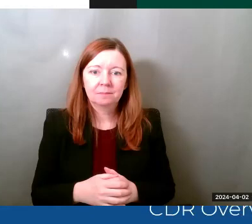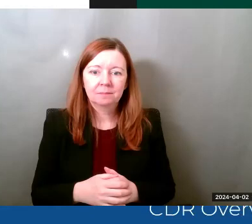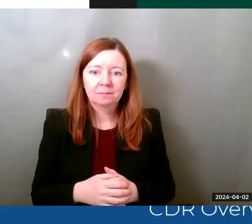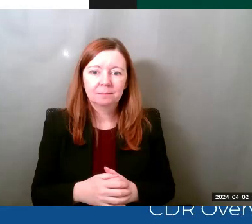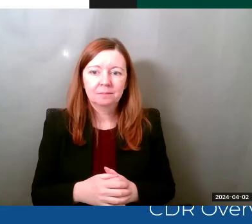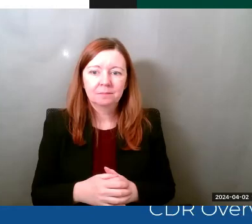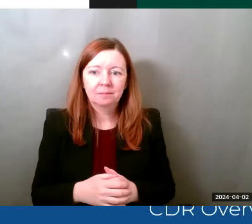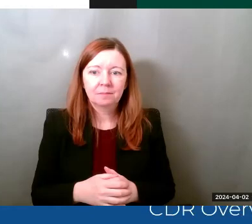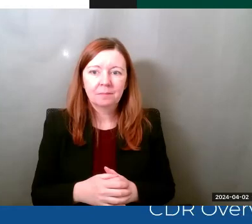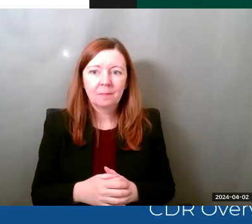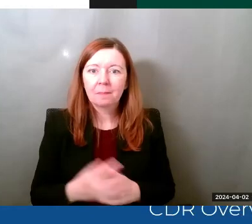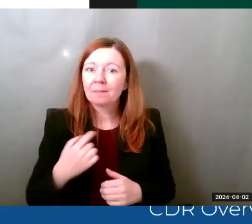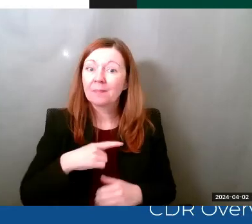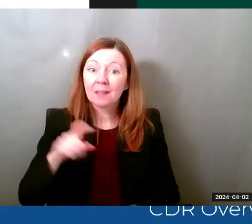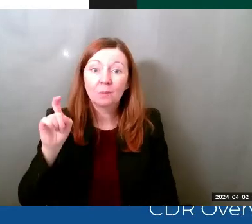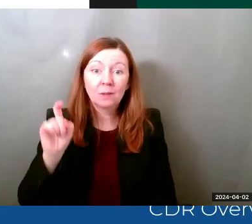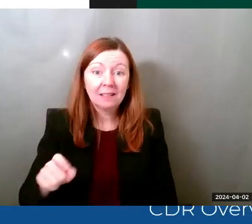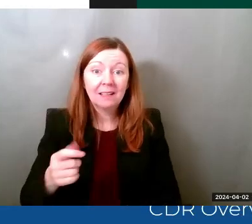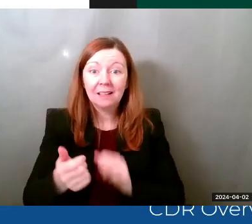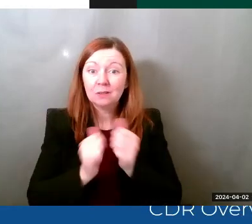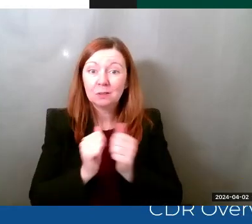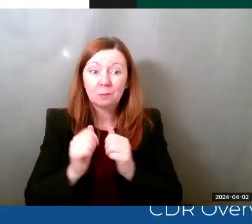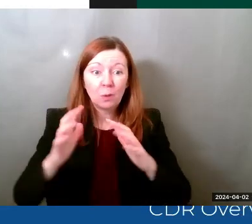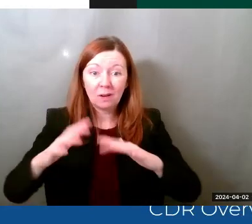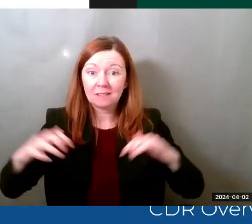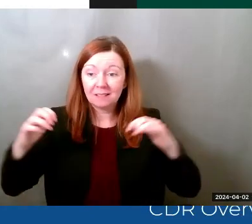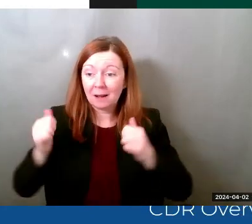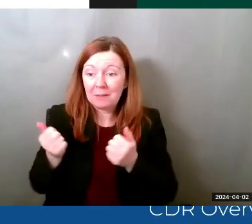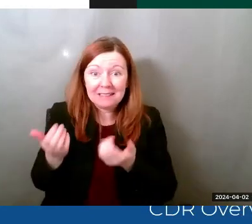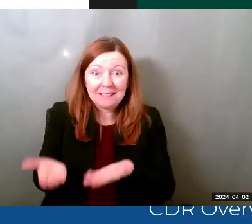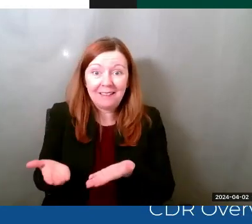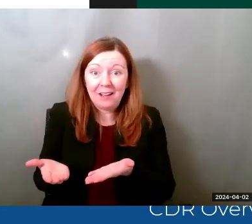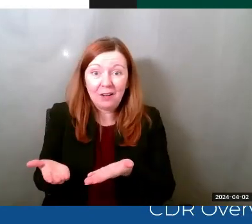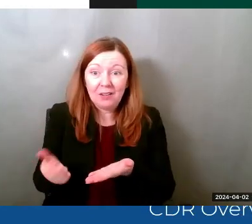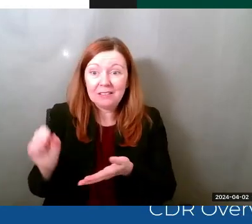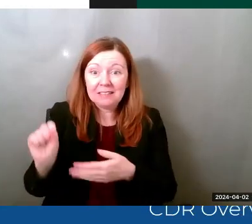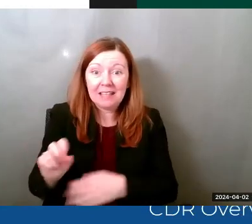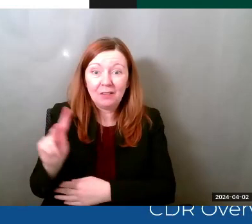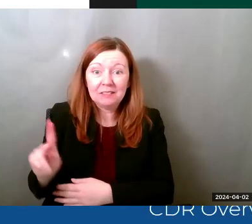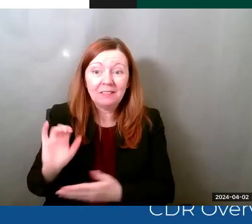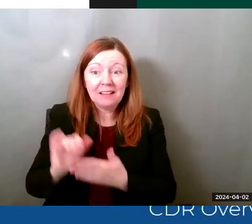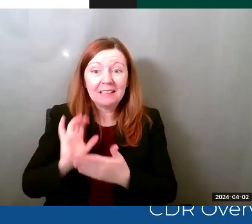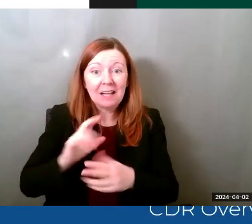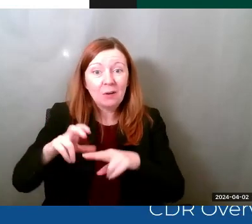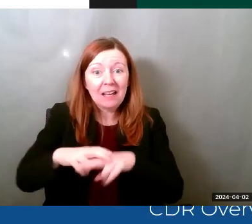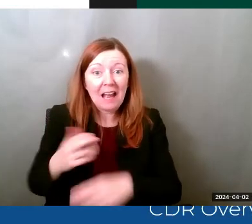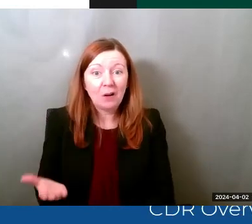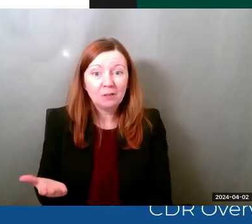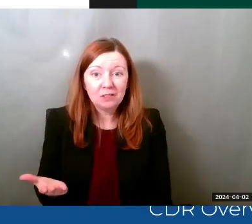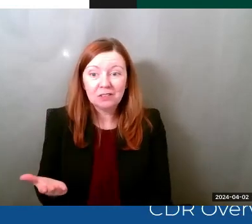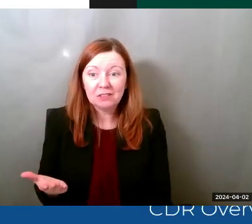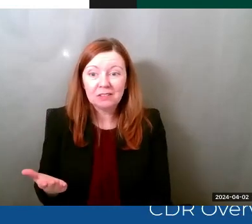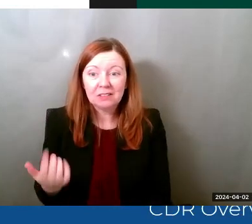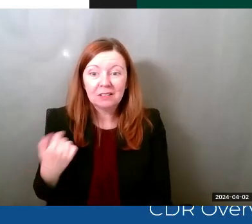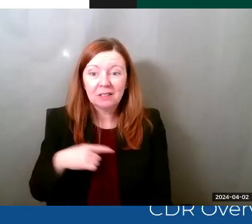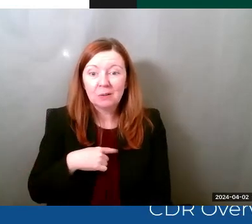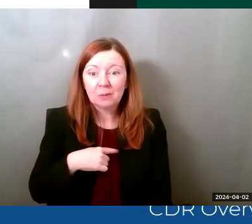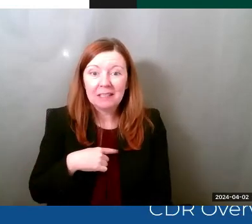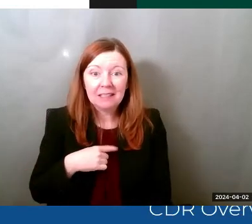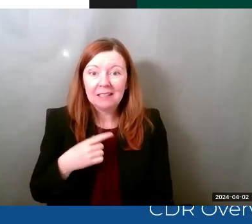We are people that need the sport complex. It is our couch where we go through